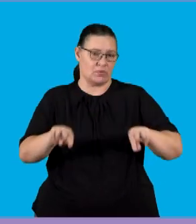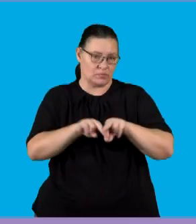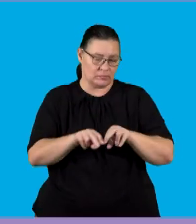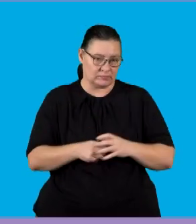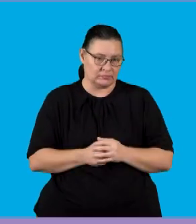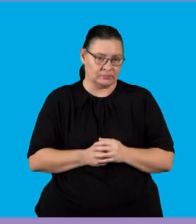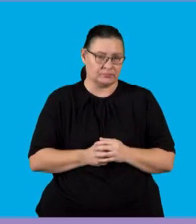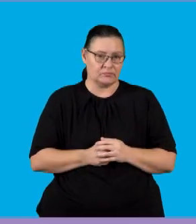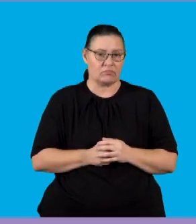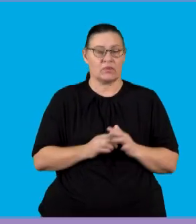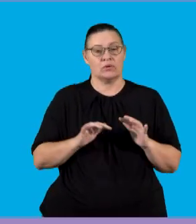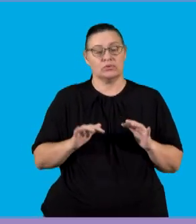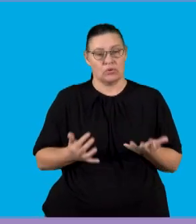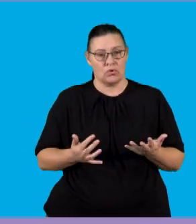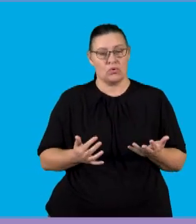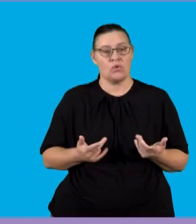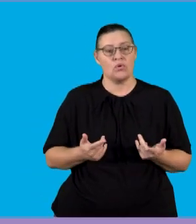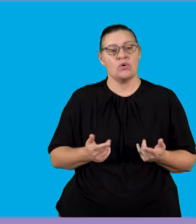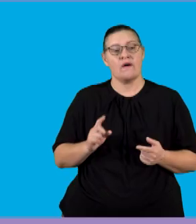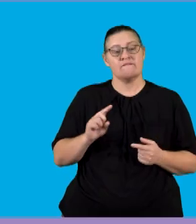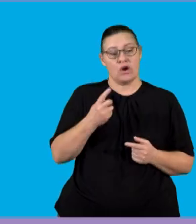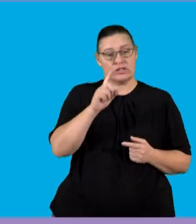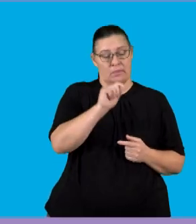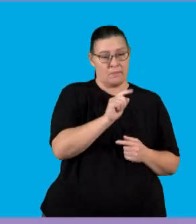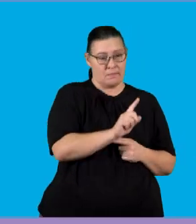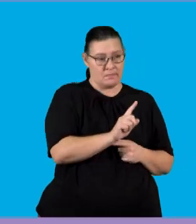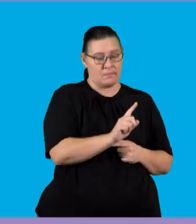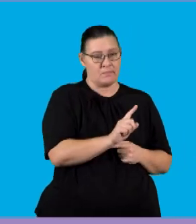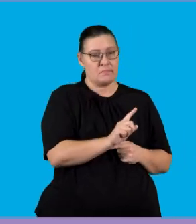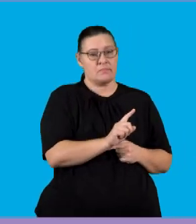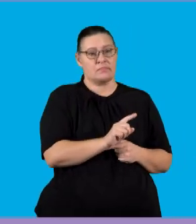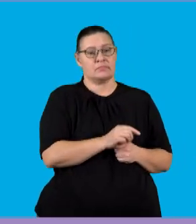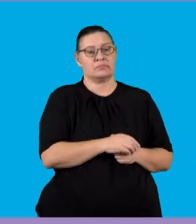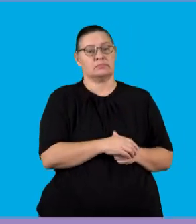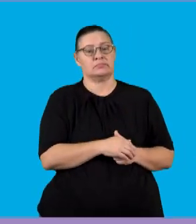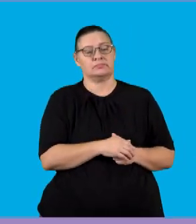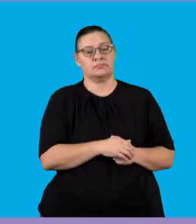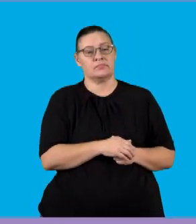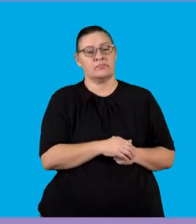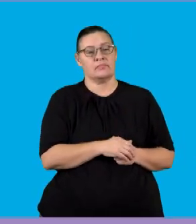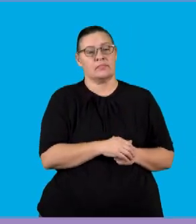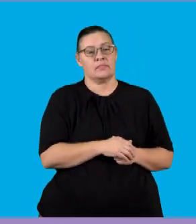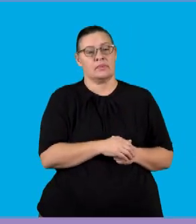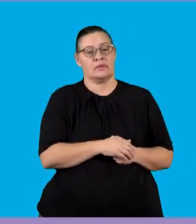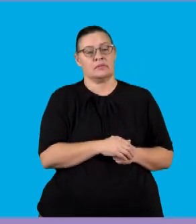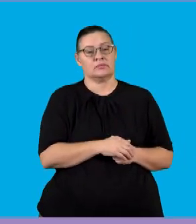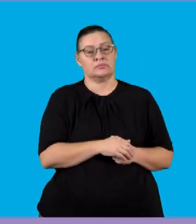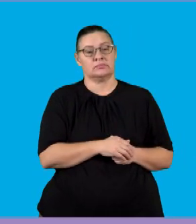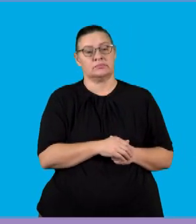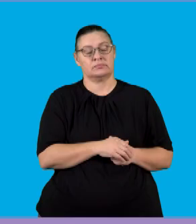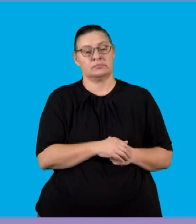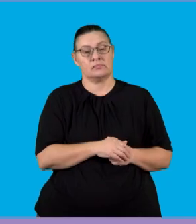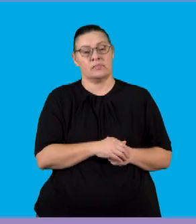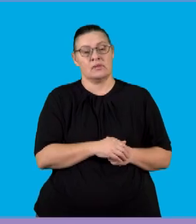value. So we are going to take the first term there, and we are going to say that this